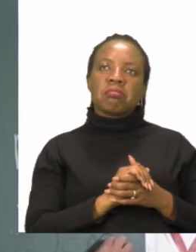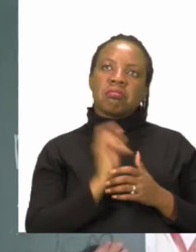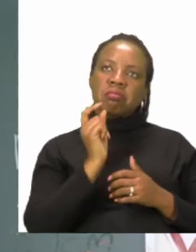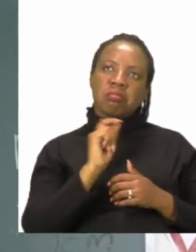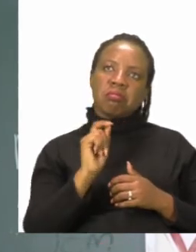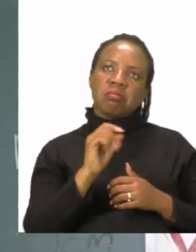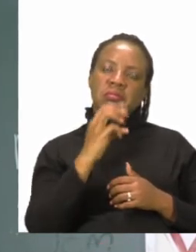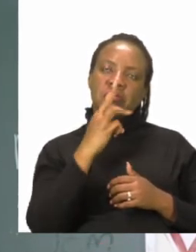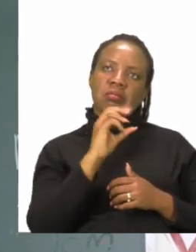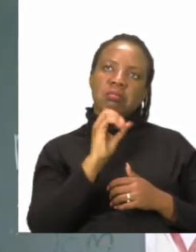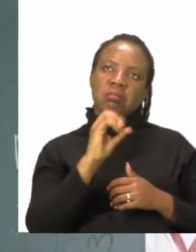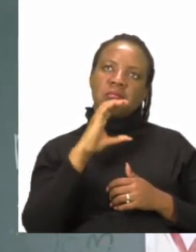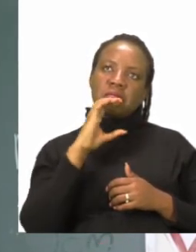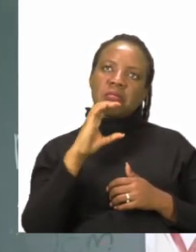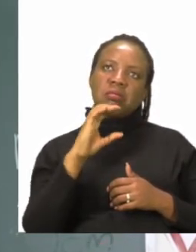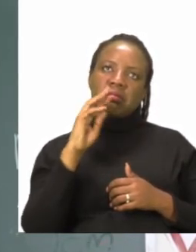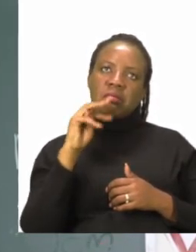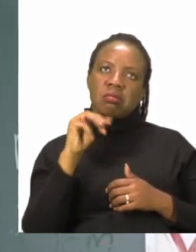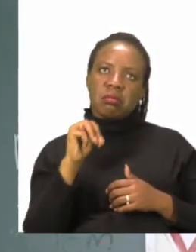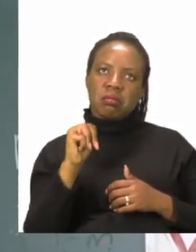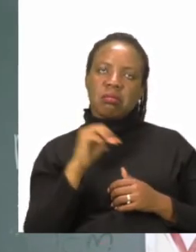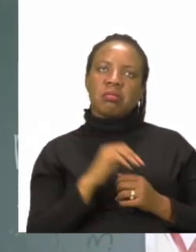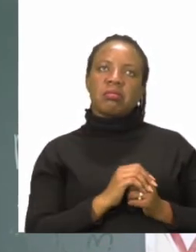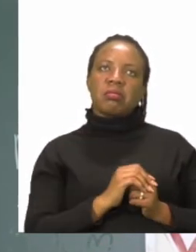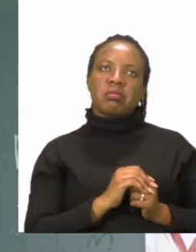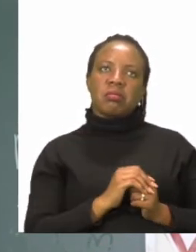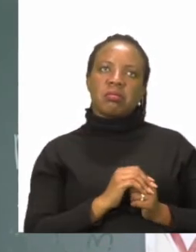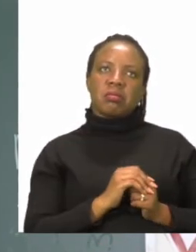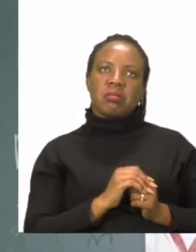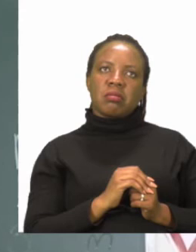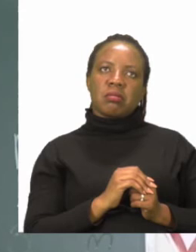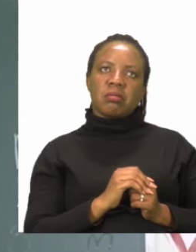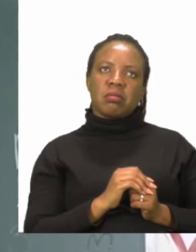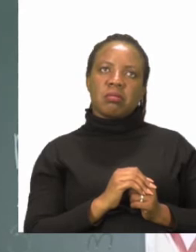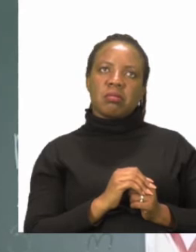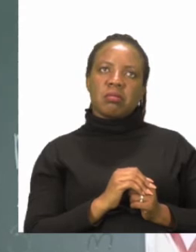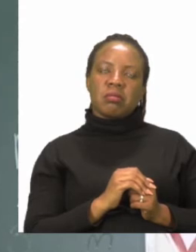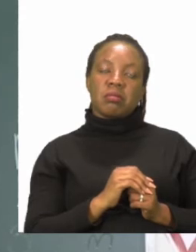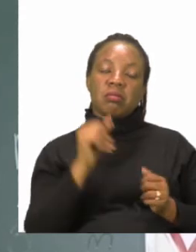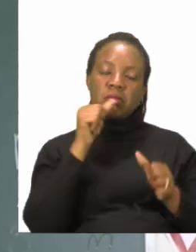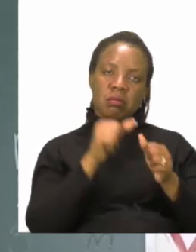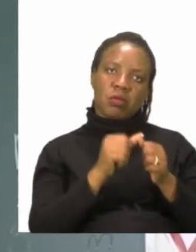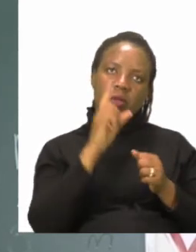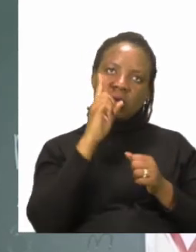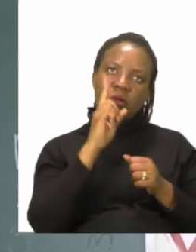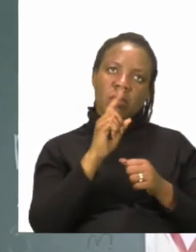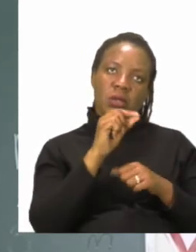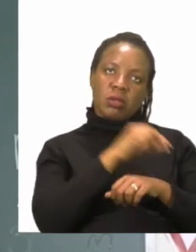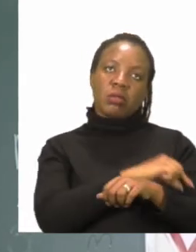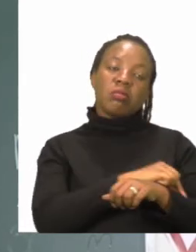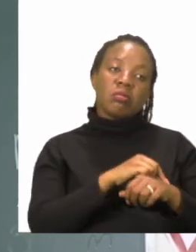be 30 centimeters. Remember everyone, one ruler